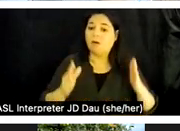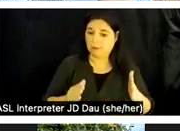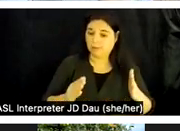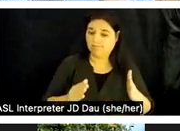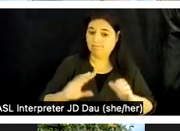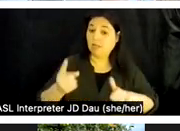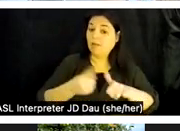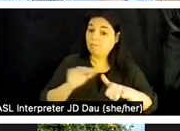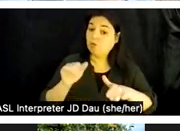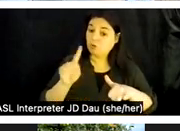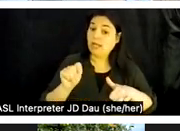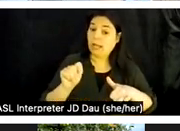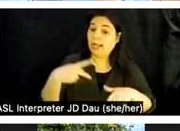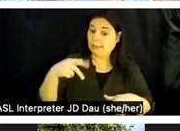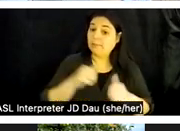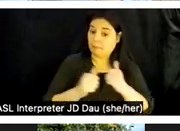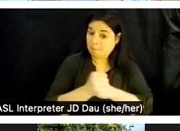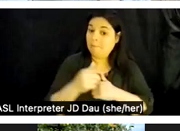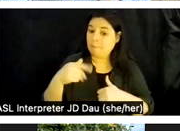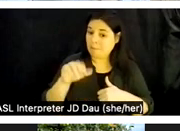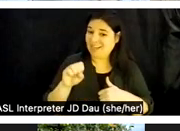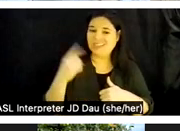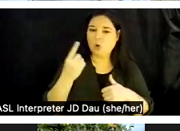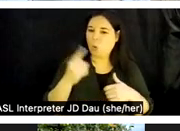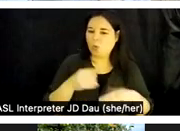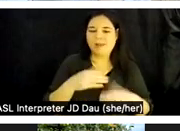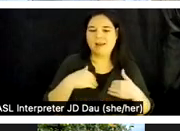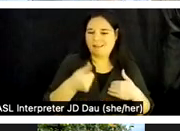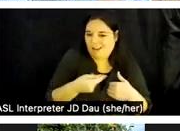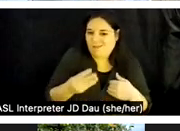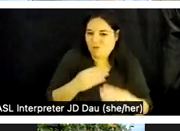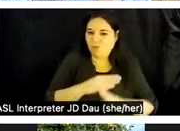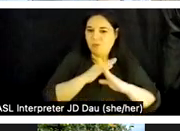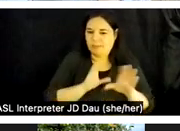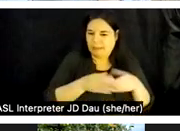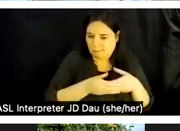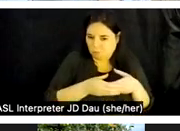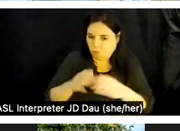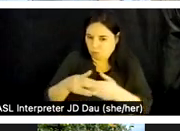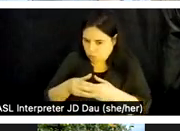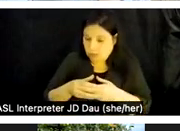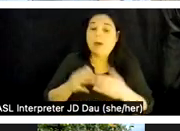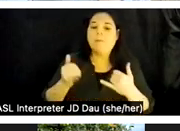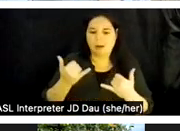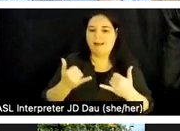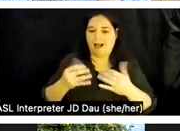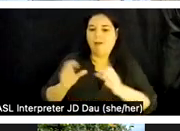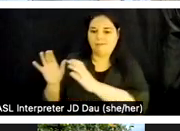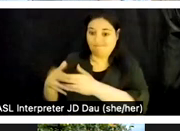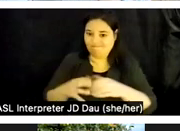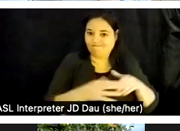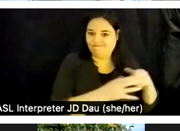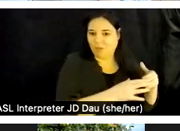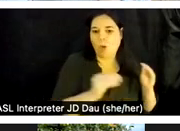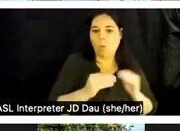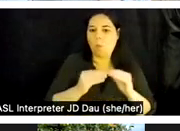it covered only a few protected classes, but it has since expanded to other protected classes that we'll go